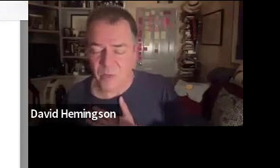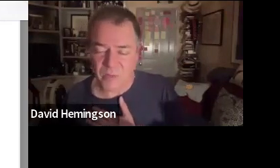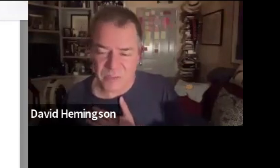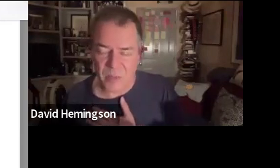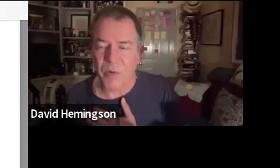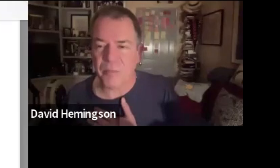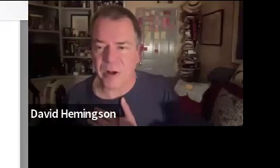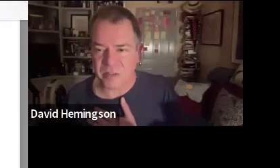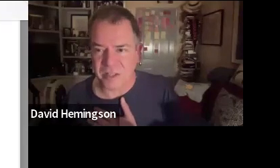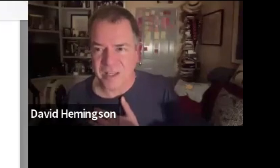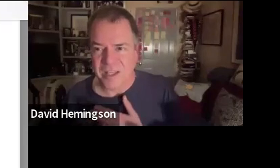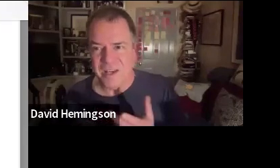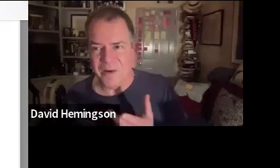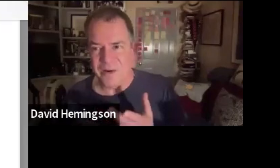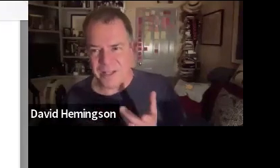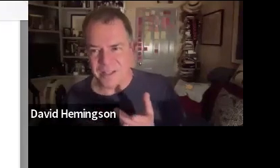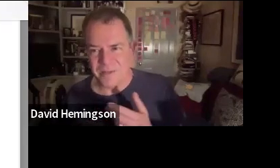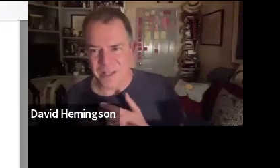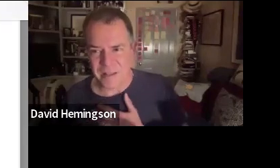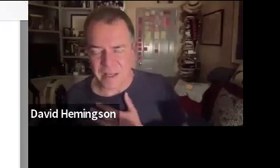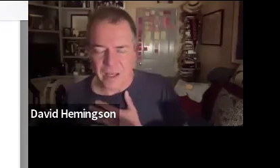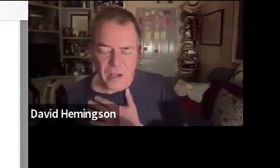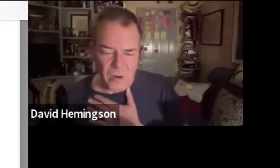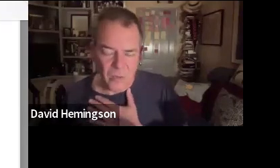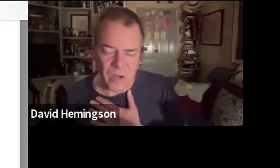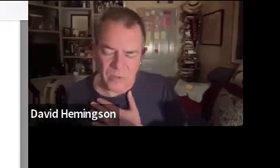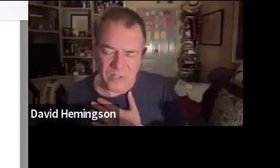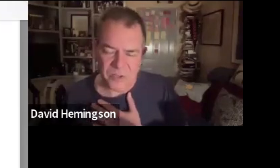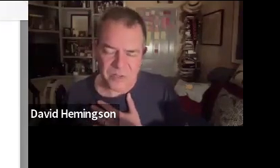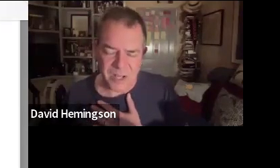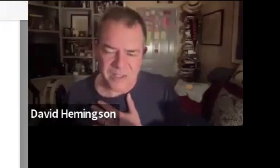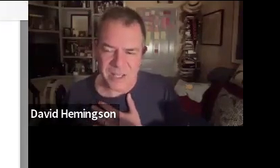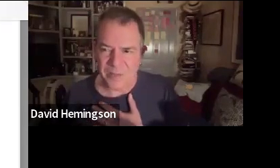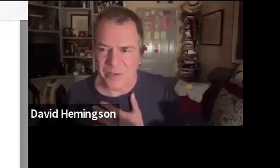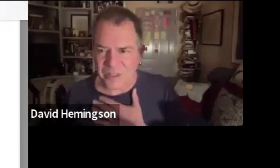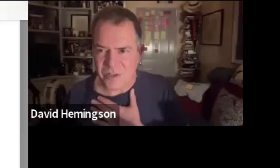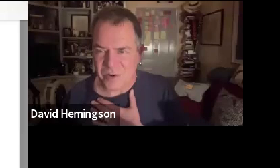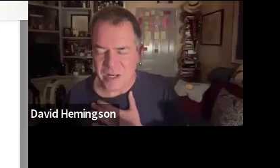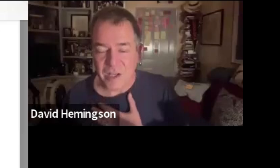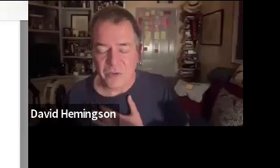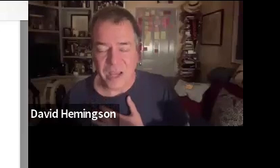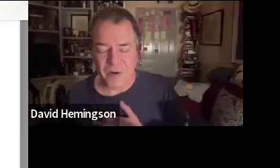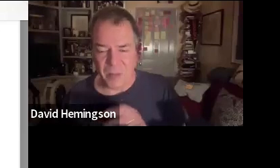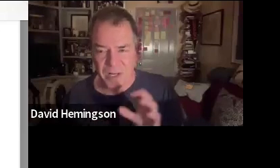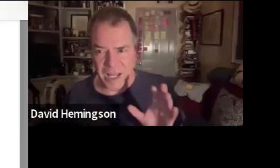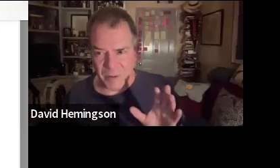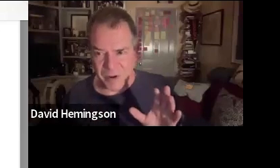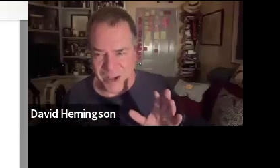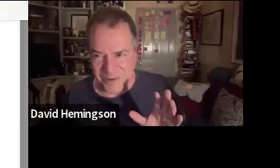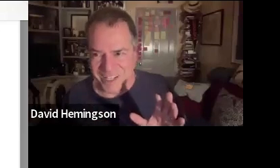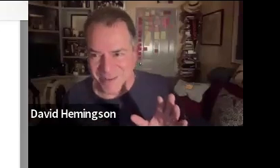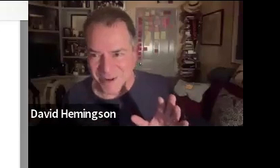lovely. What a wonderful time. I want to go to Boston. Here, it's different. It's like, oh, I really enjoyed the ice skating with you. This is great. Hugh Kavanaugh, I'm going to